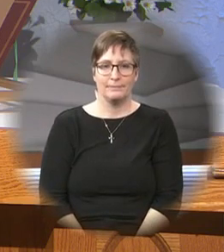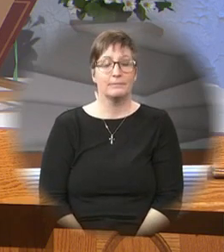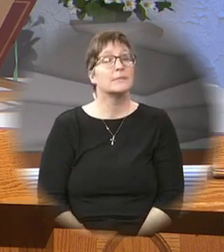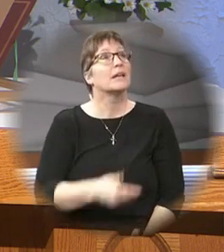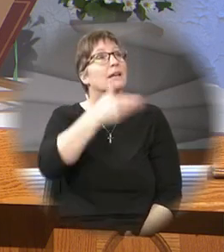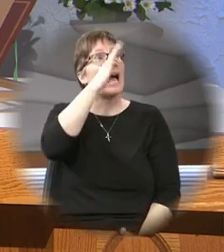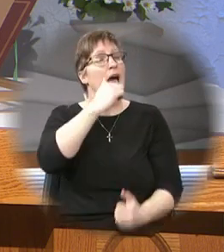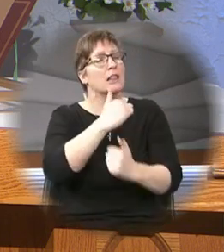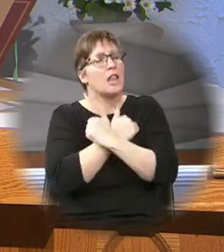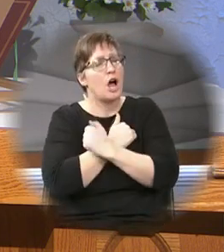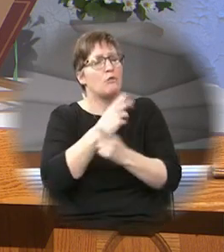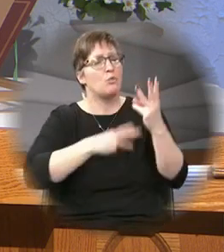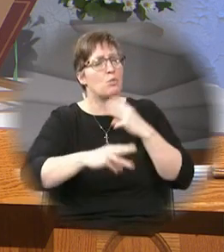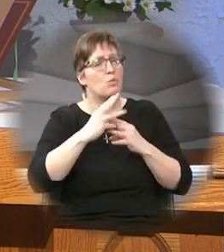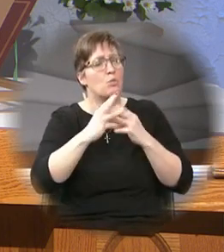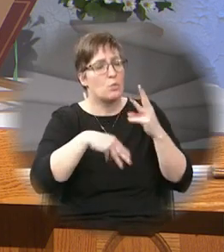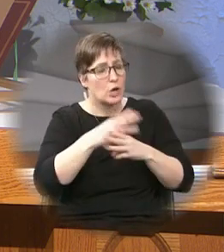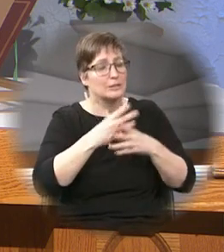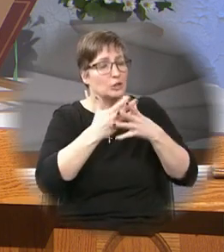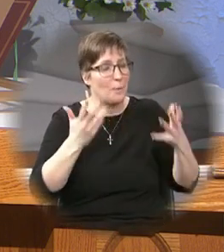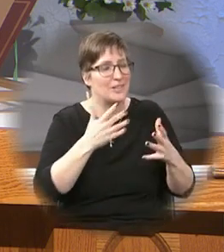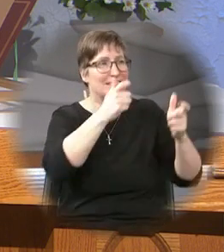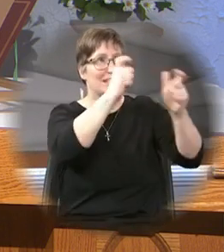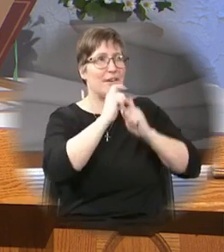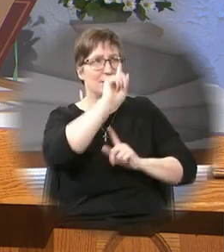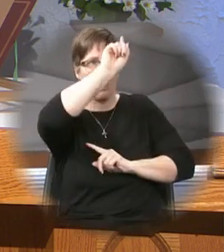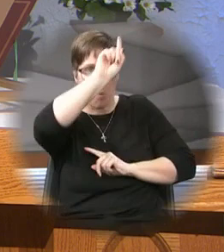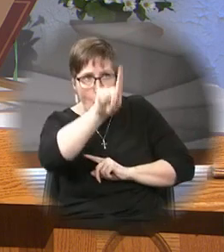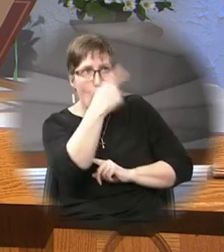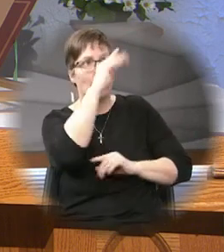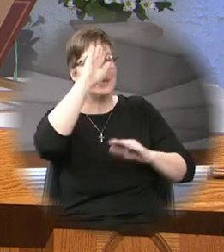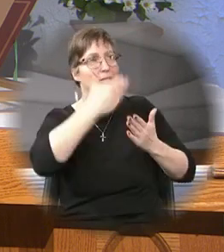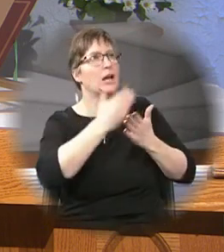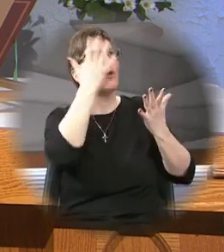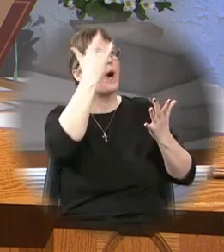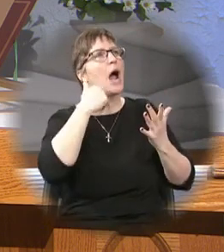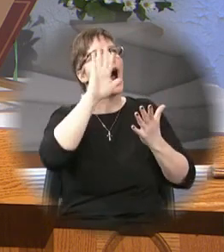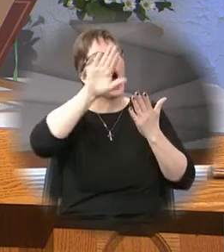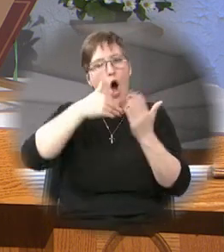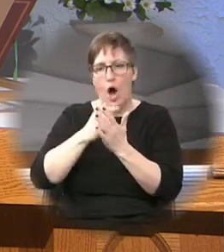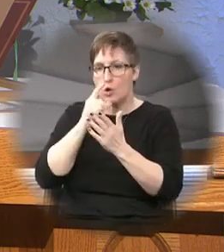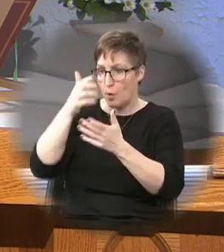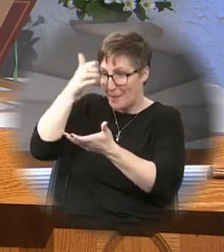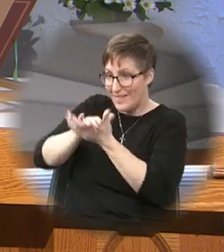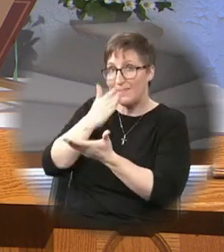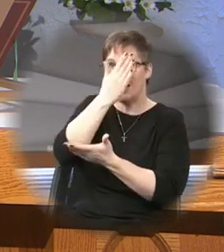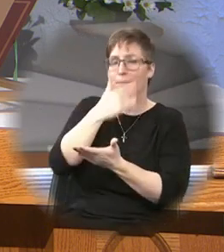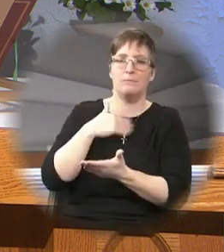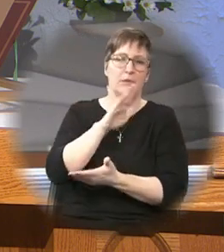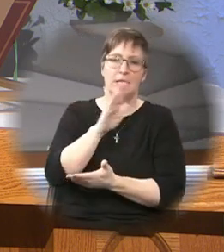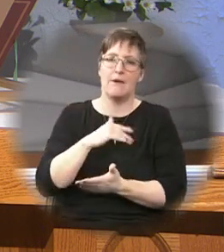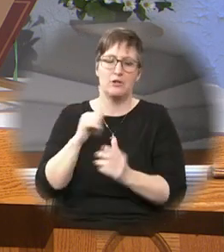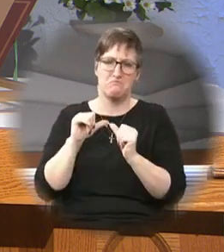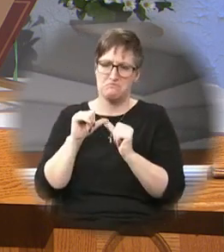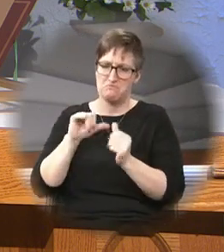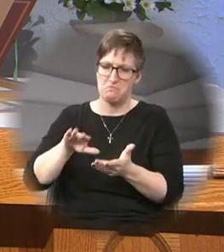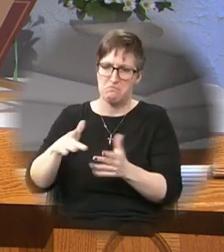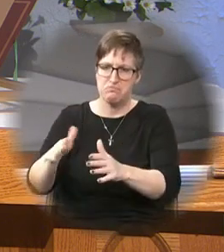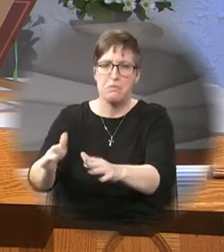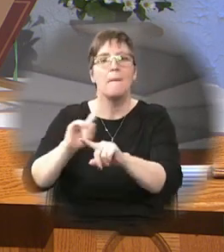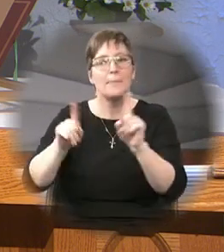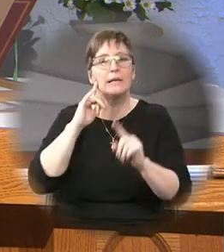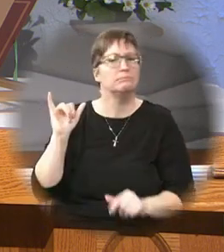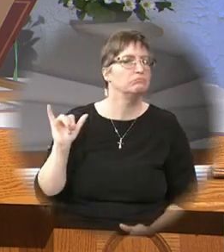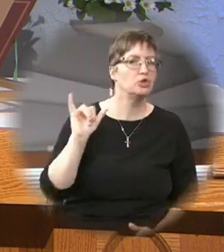God so loved the world that he gave his only begotten Son, so that all who believe in him may not perish, but may have